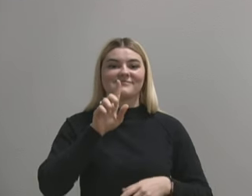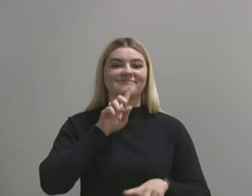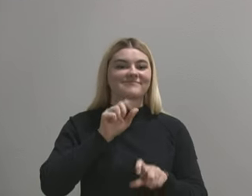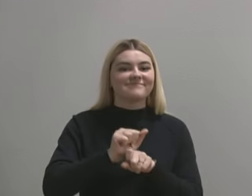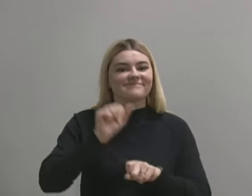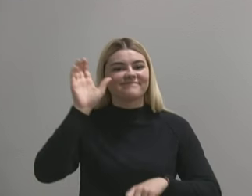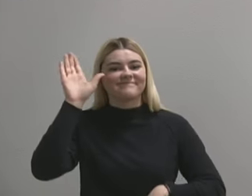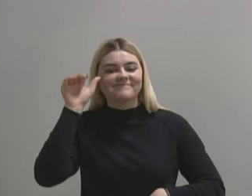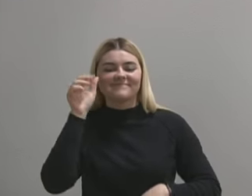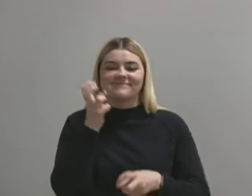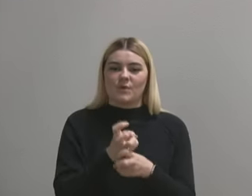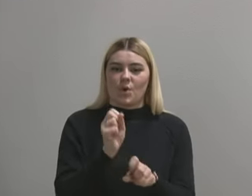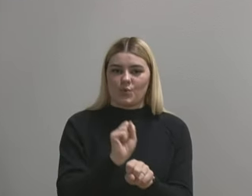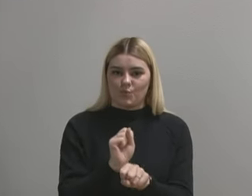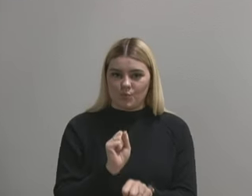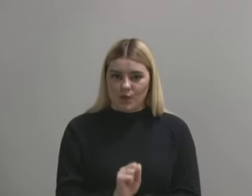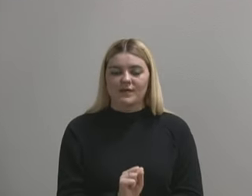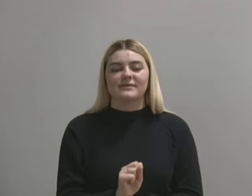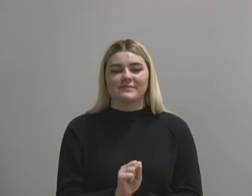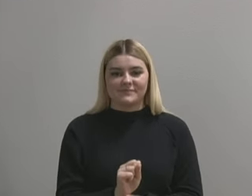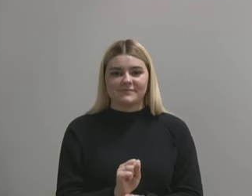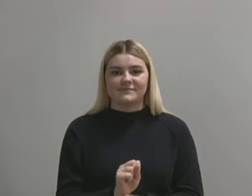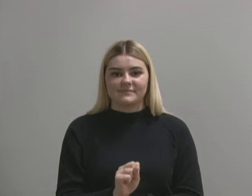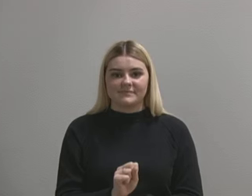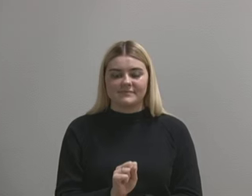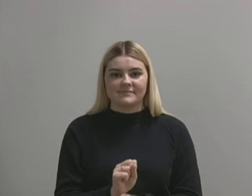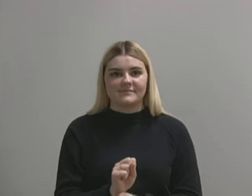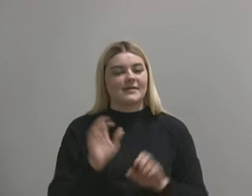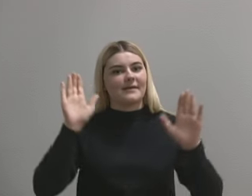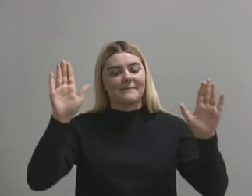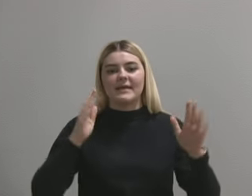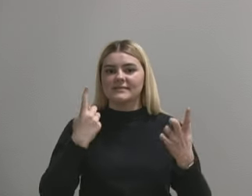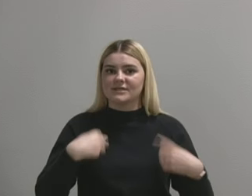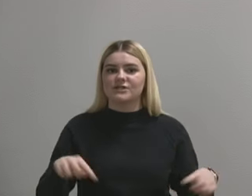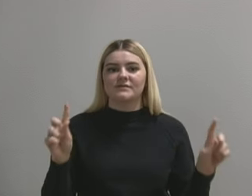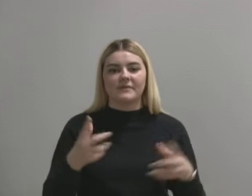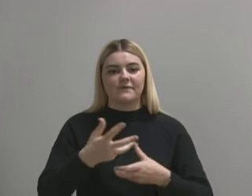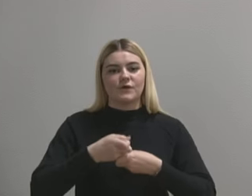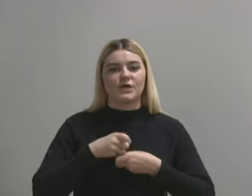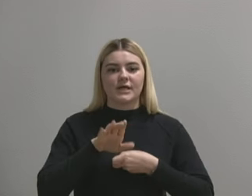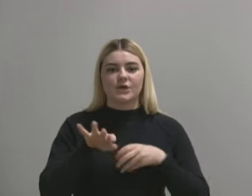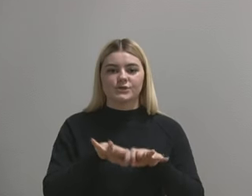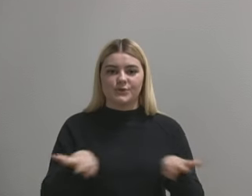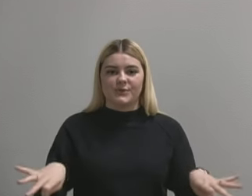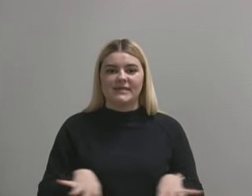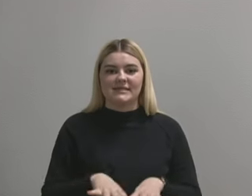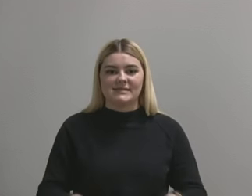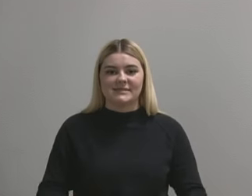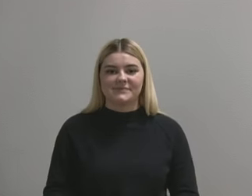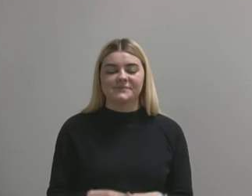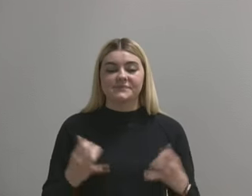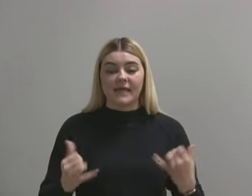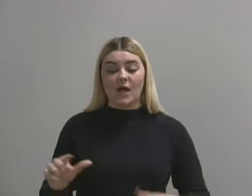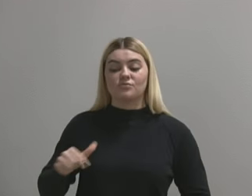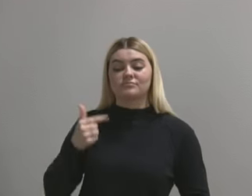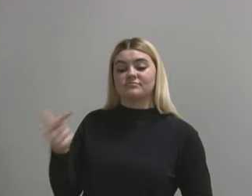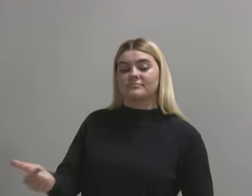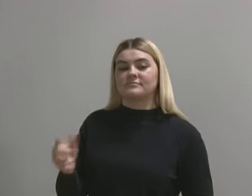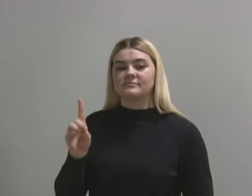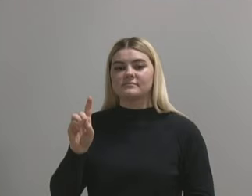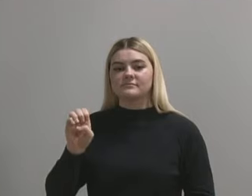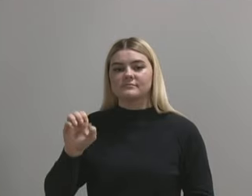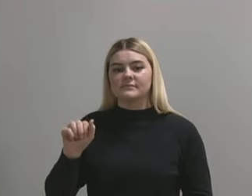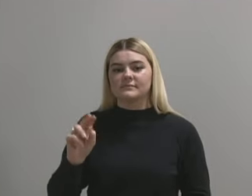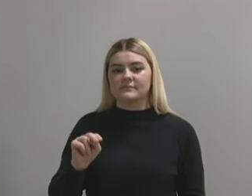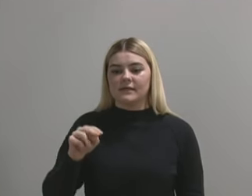dedication, your hard work, and the splendid achievement of earning your degrees. Now I turn the podium back to Dean